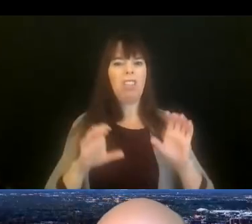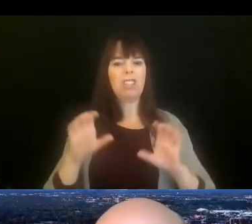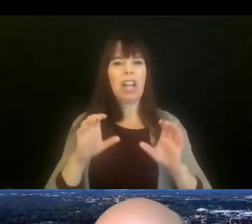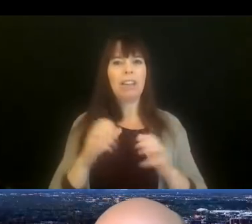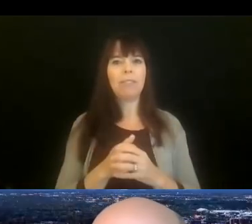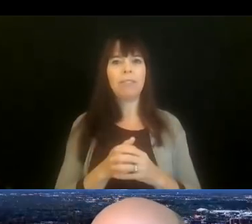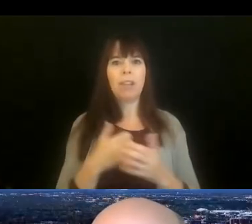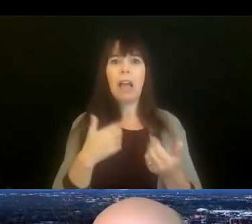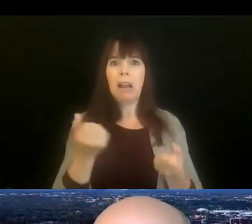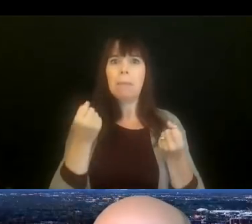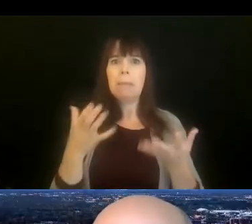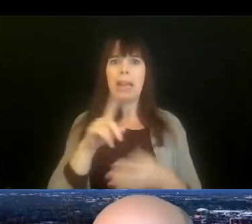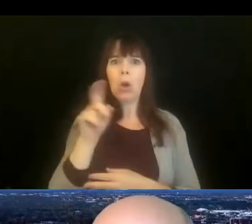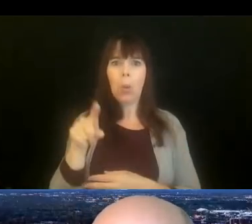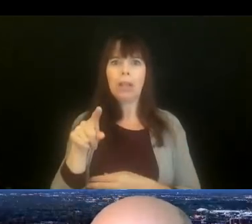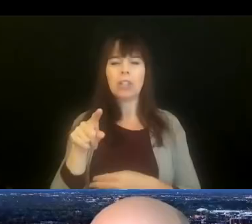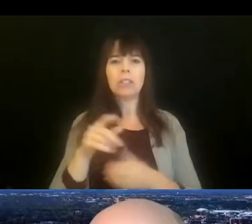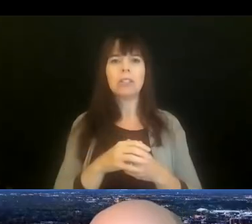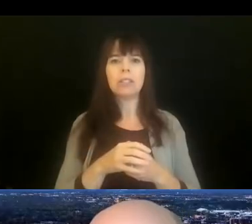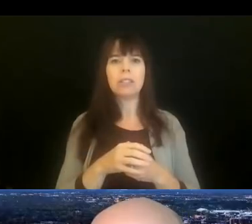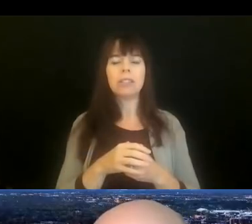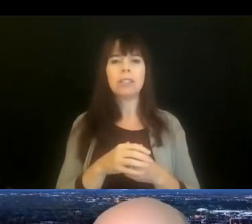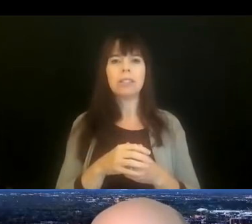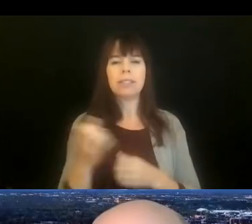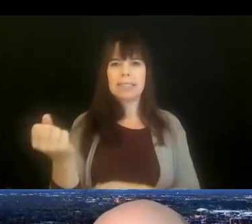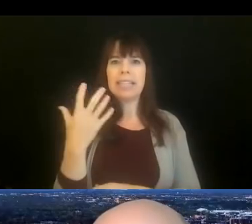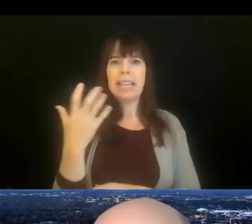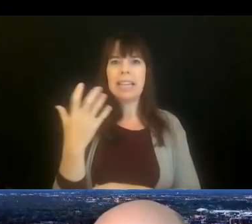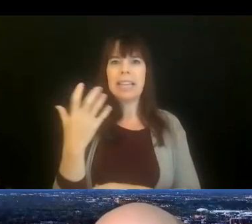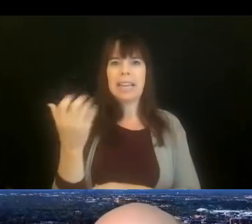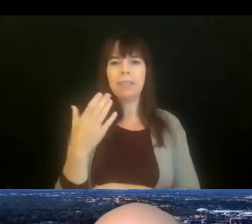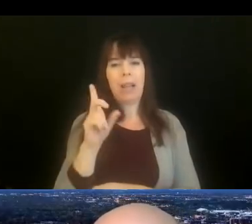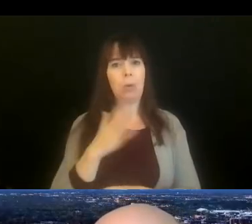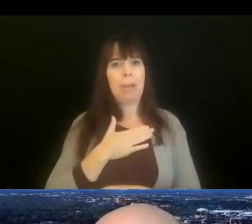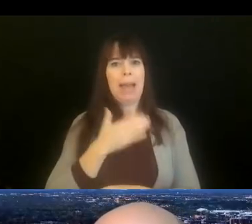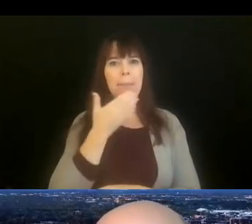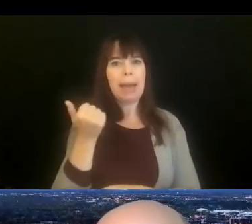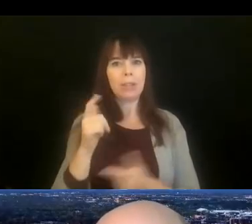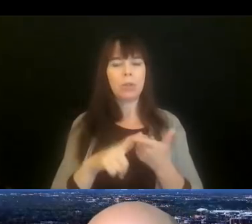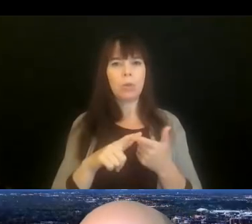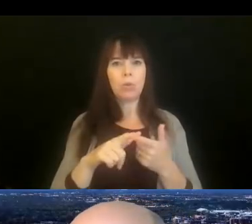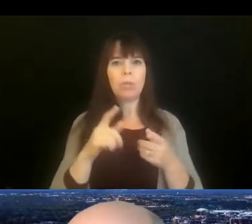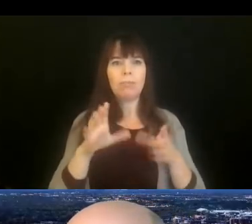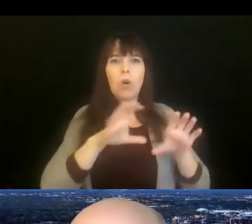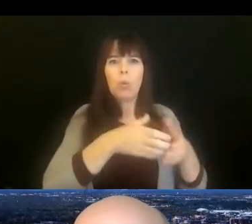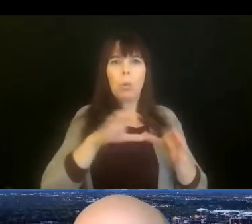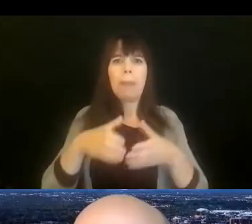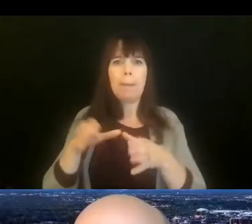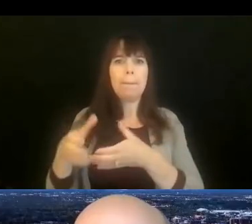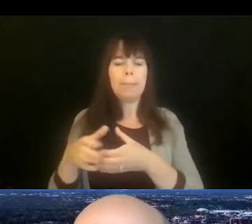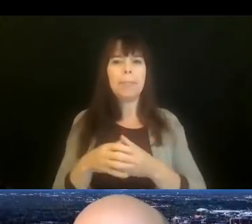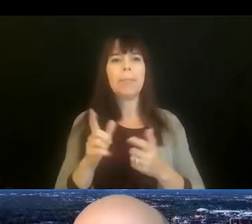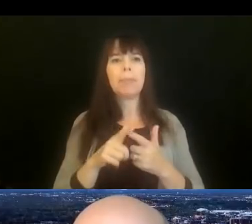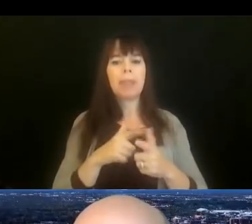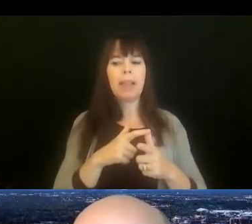We've had quite a few questions coming in. I'm going to do my best to batch them, and